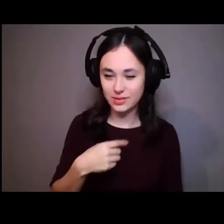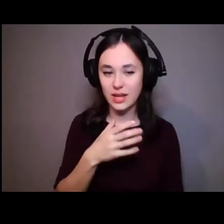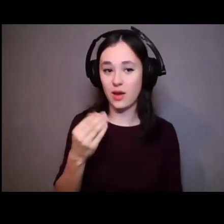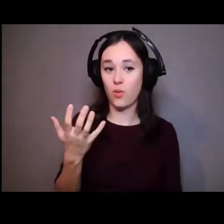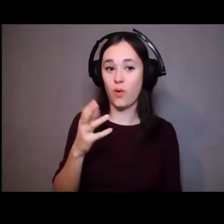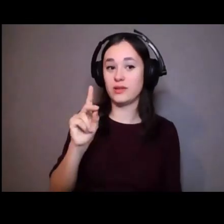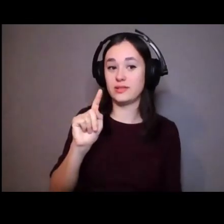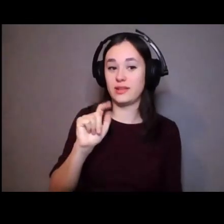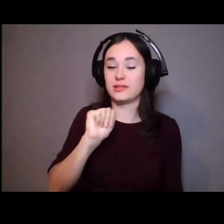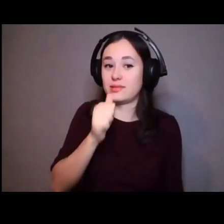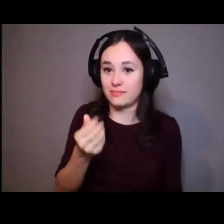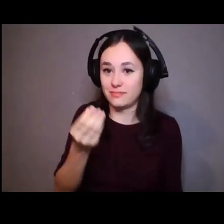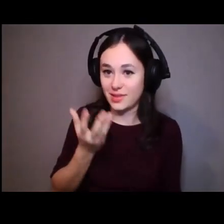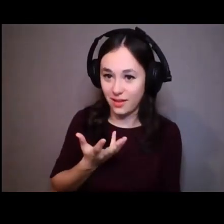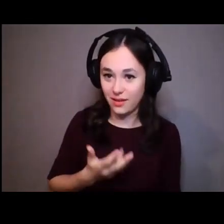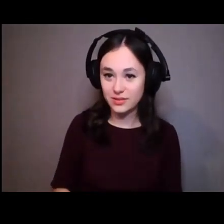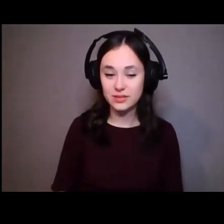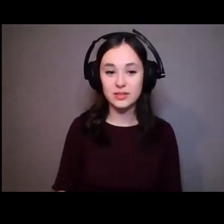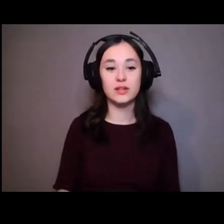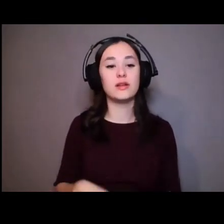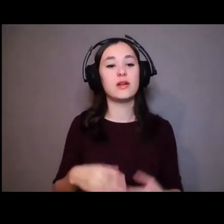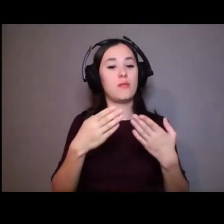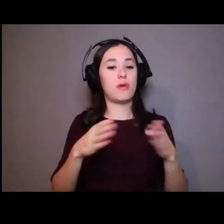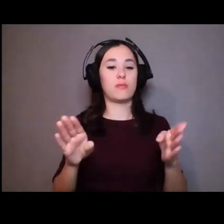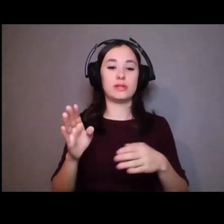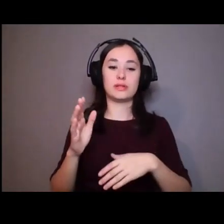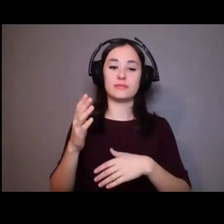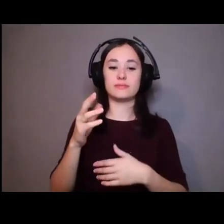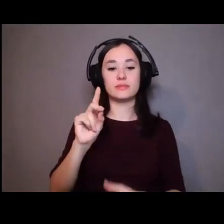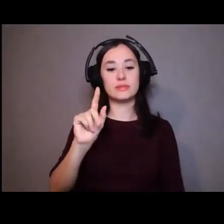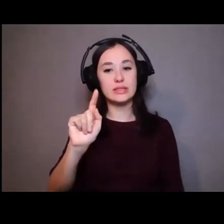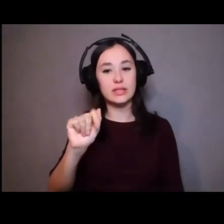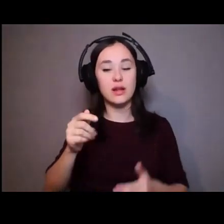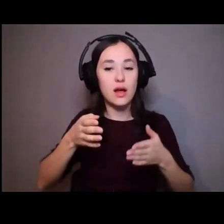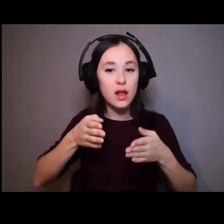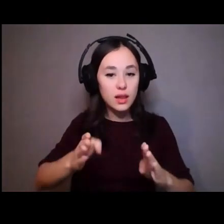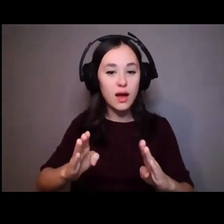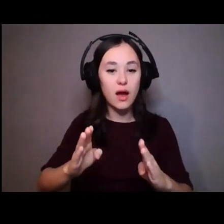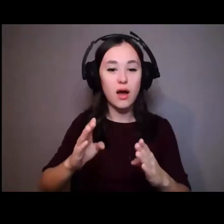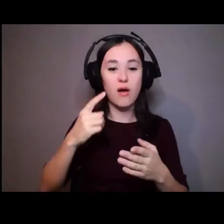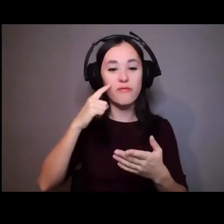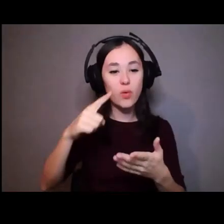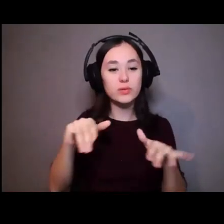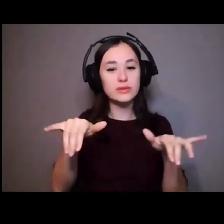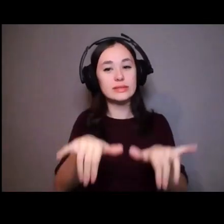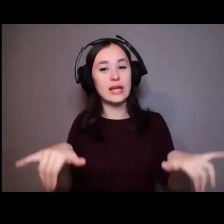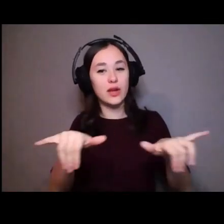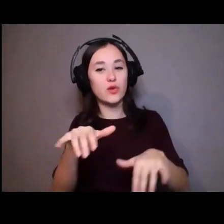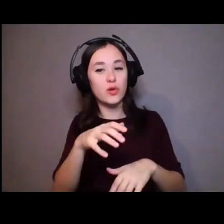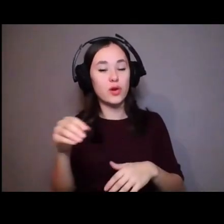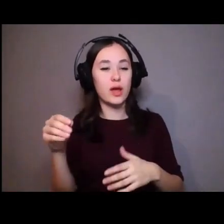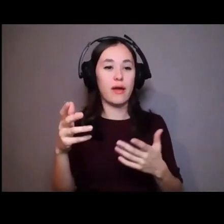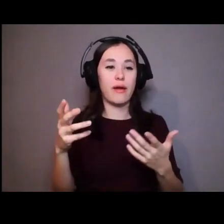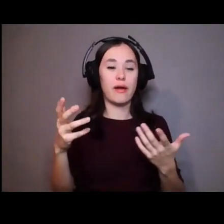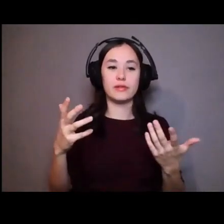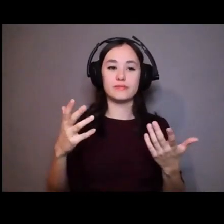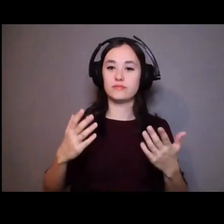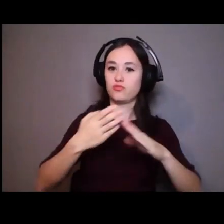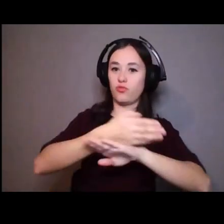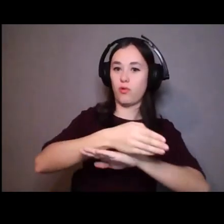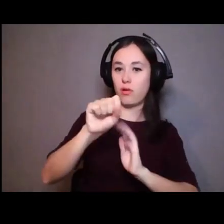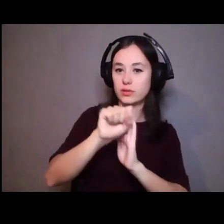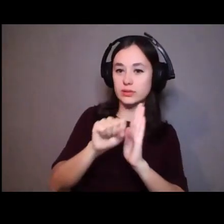available data often allow for standardized and ideally cross-state comparisons, they do have notable